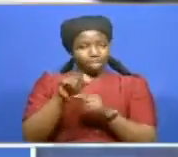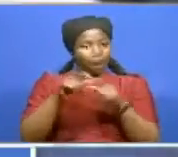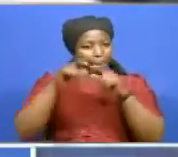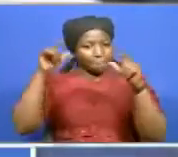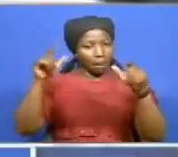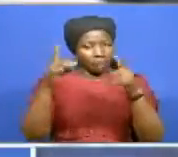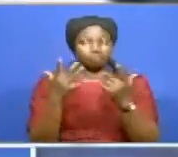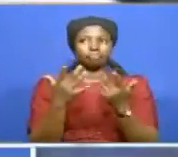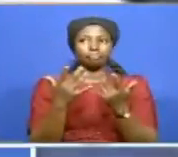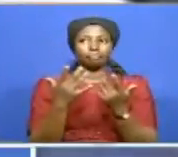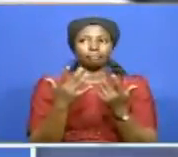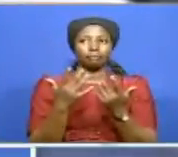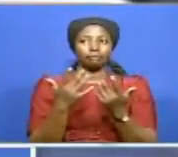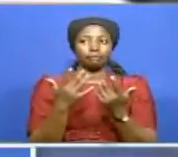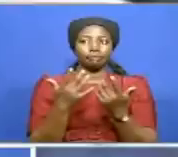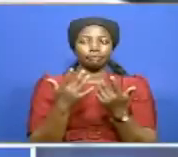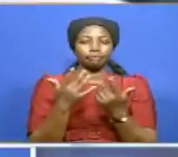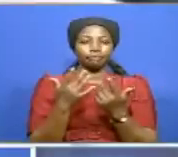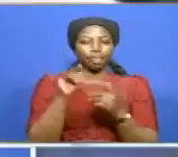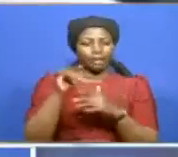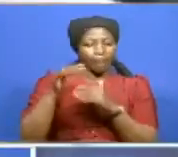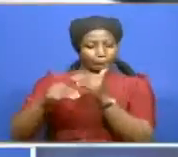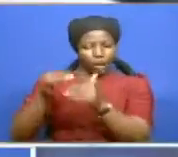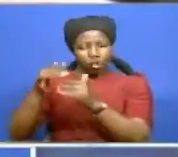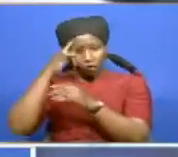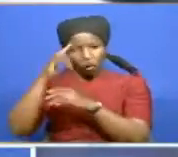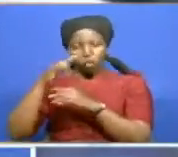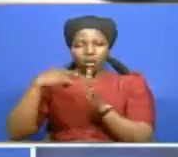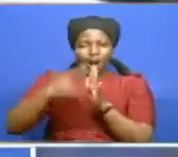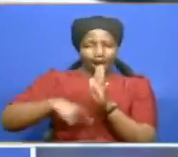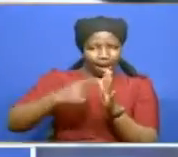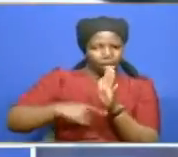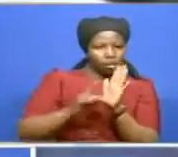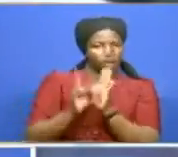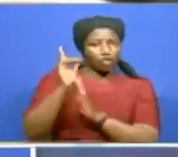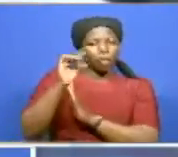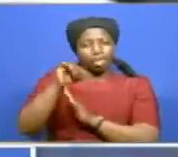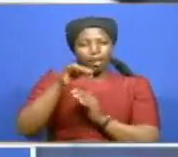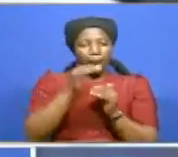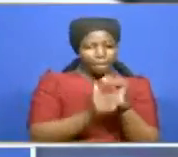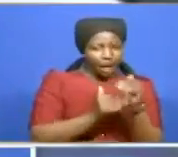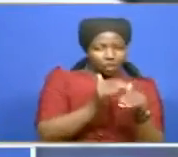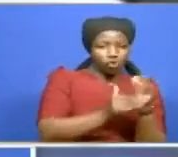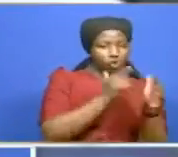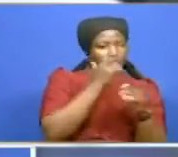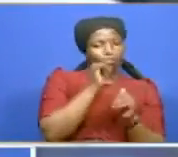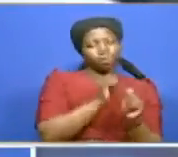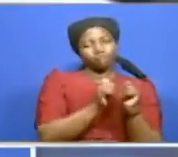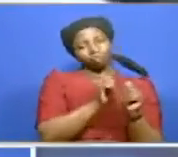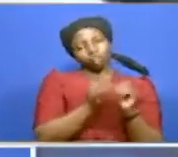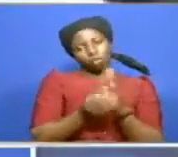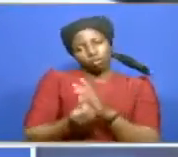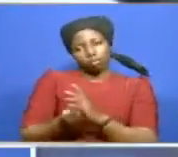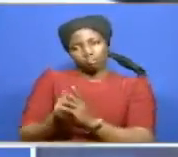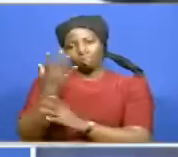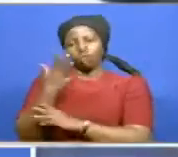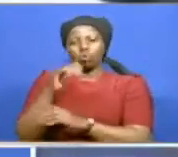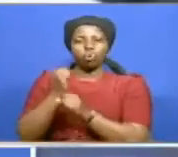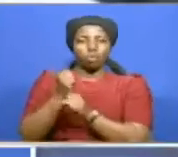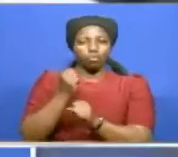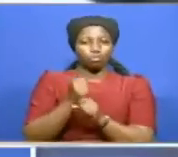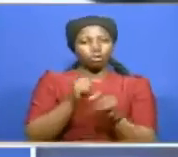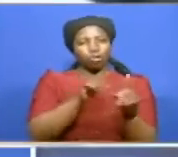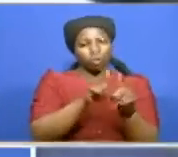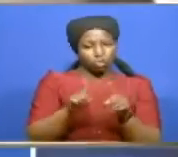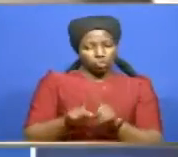for trade. It's material for industrial development. It's material that will grow jobs and